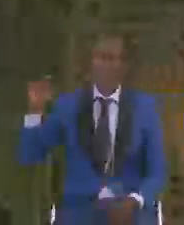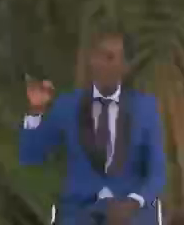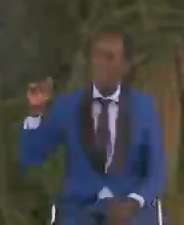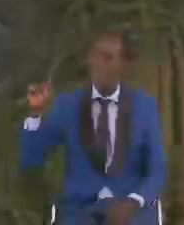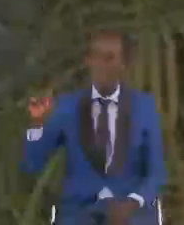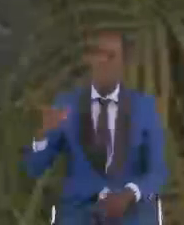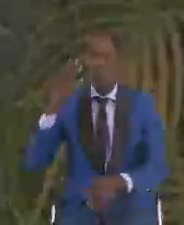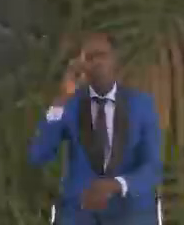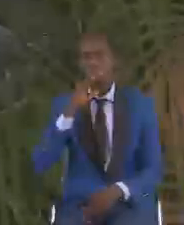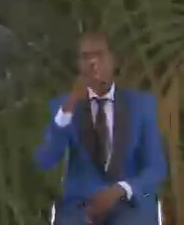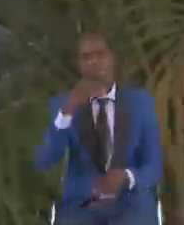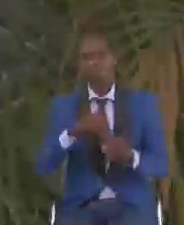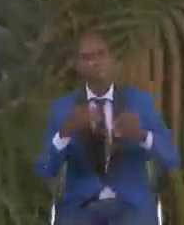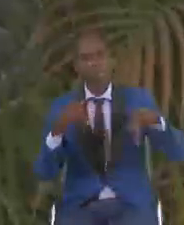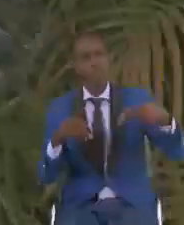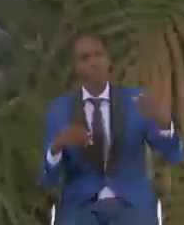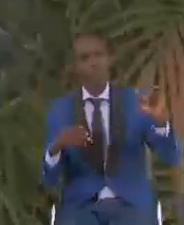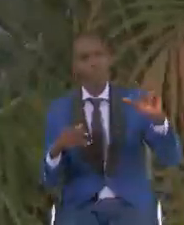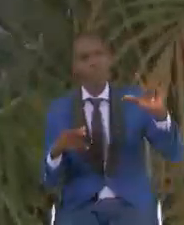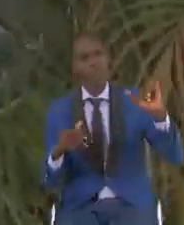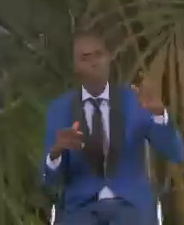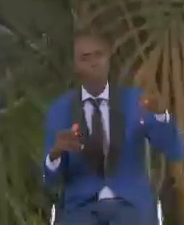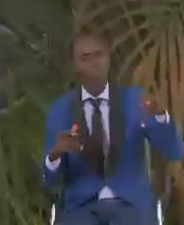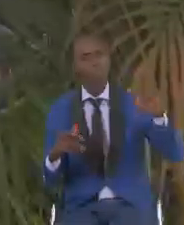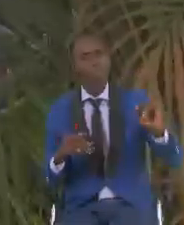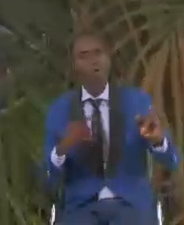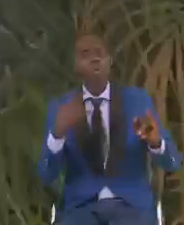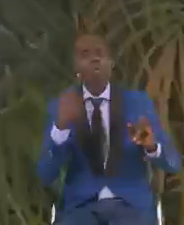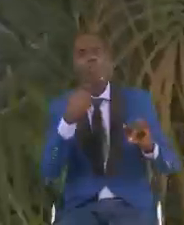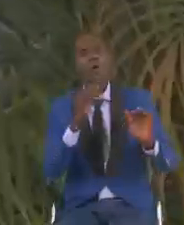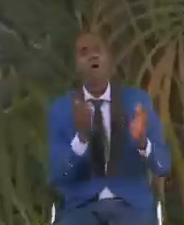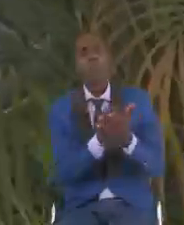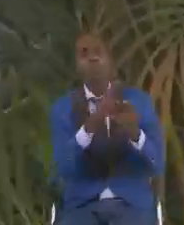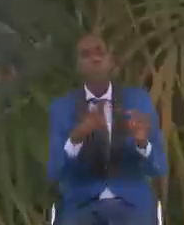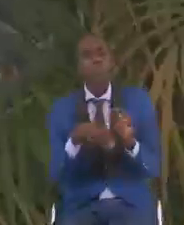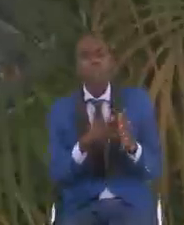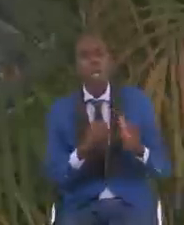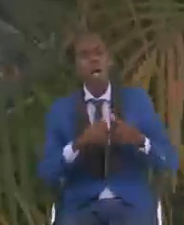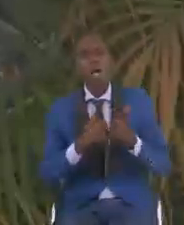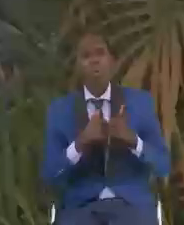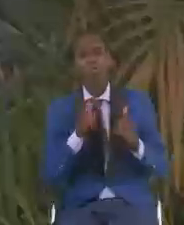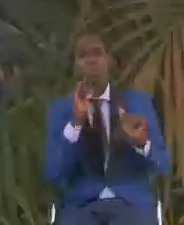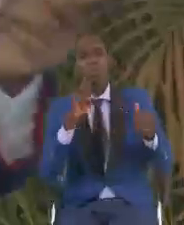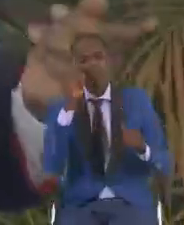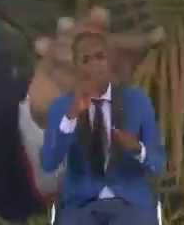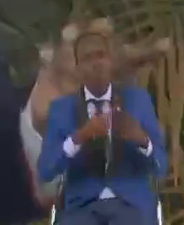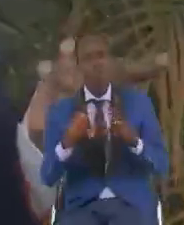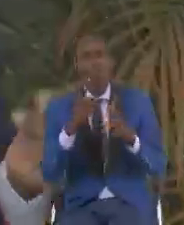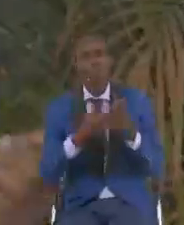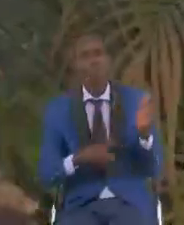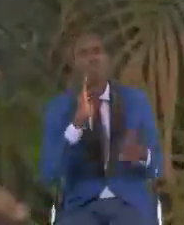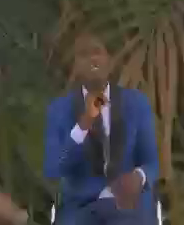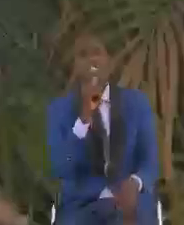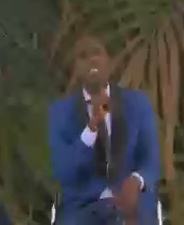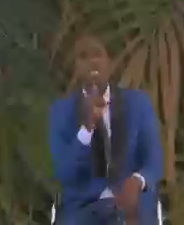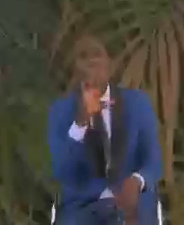How are you able to do that? What's the strength? What's the secret of your ability? It says,